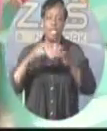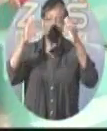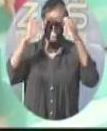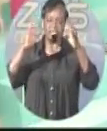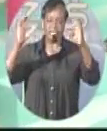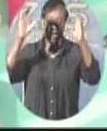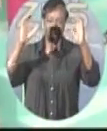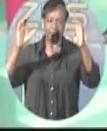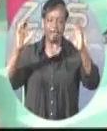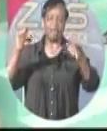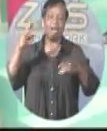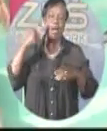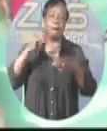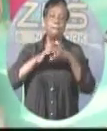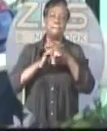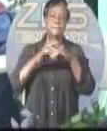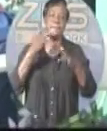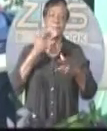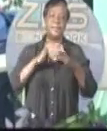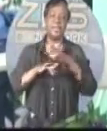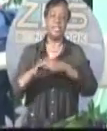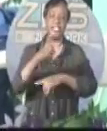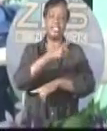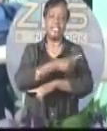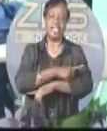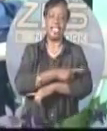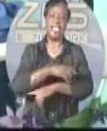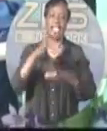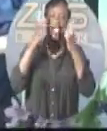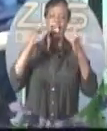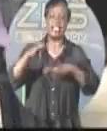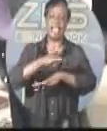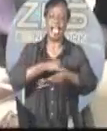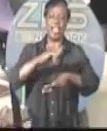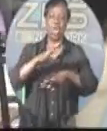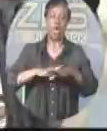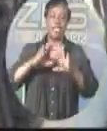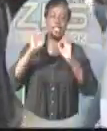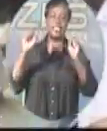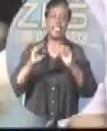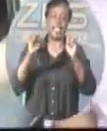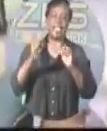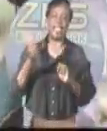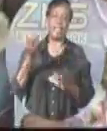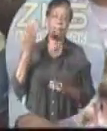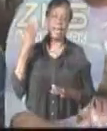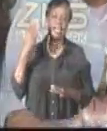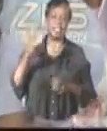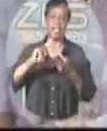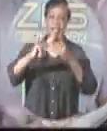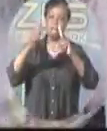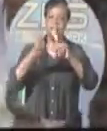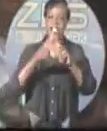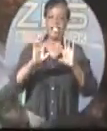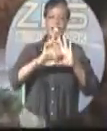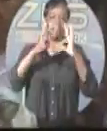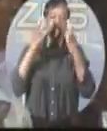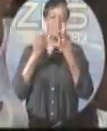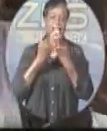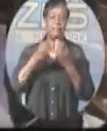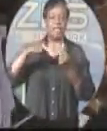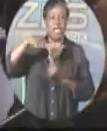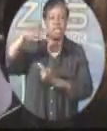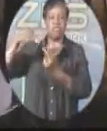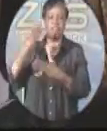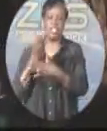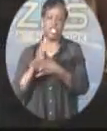in her hometown of the Bluff, Cat Island, on Saturday past. Friends and family from near and far traveled to share in this milestone